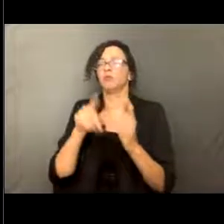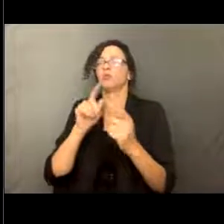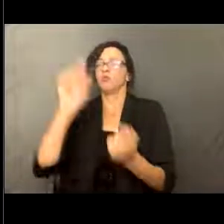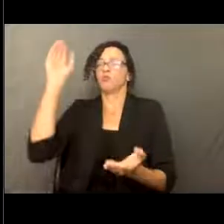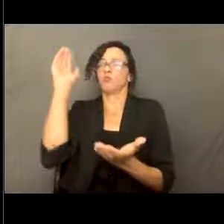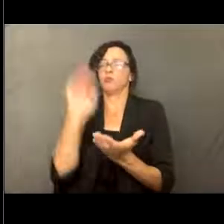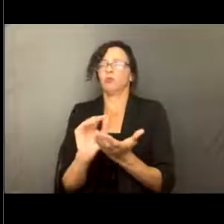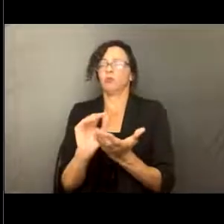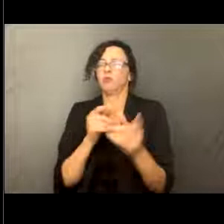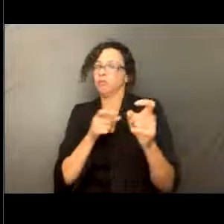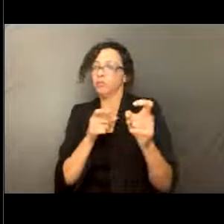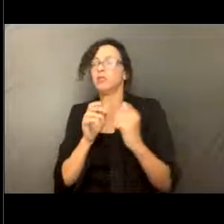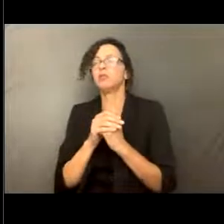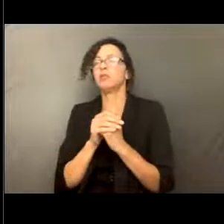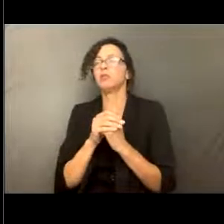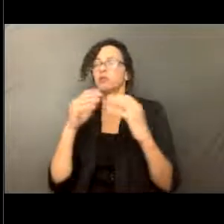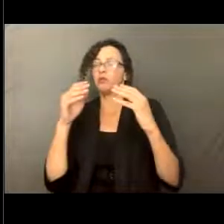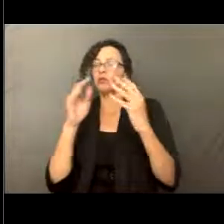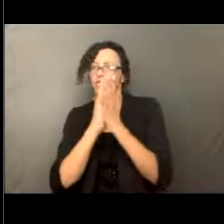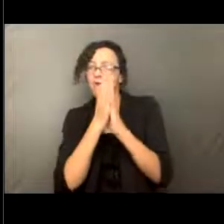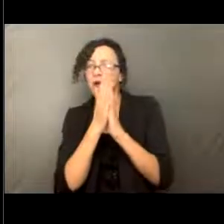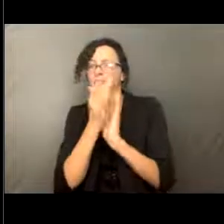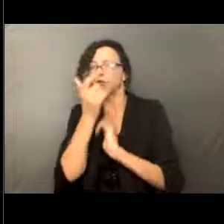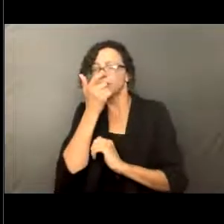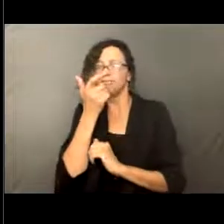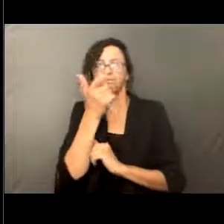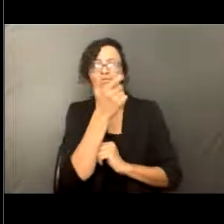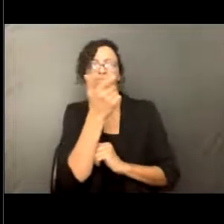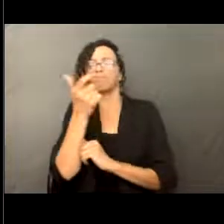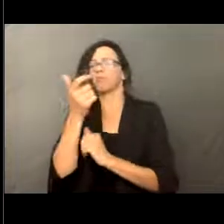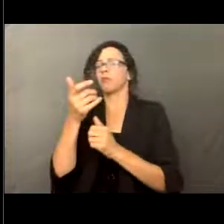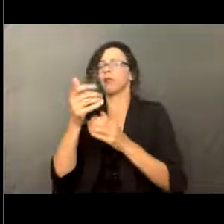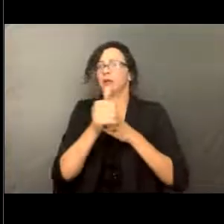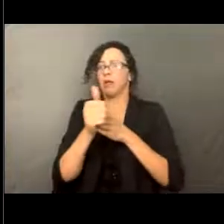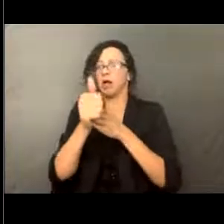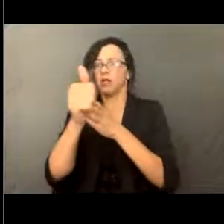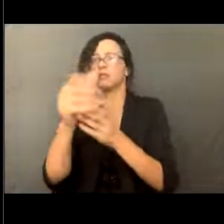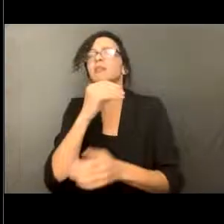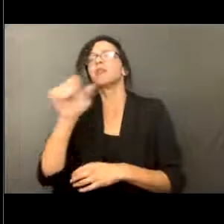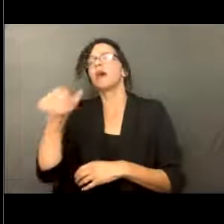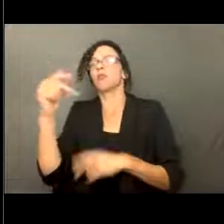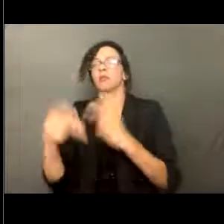and other actions and strategies. Next slide.